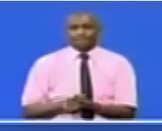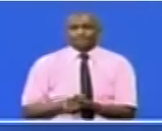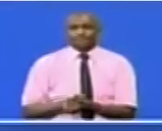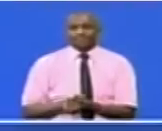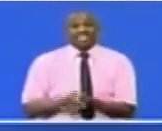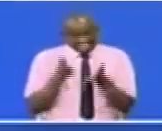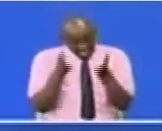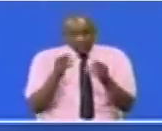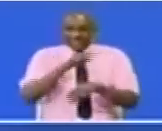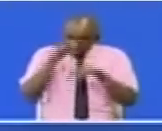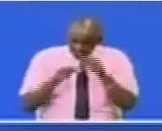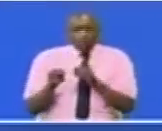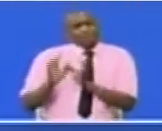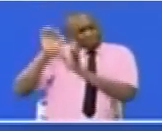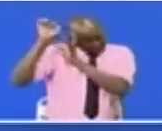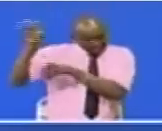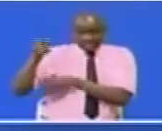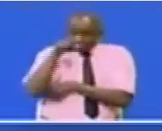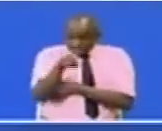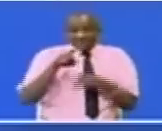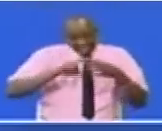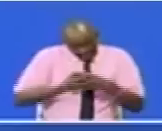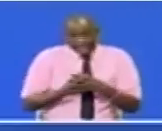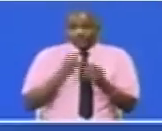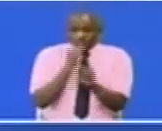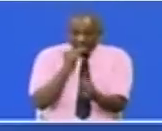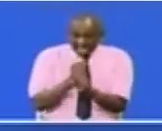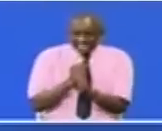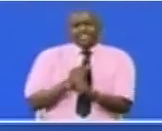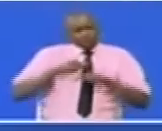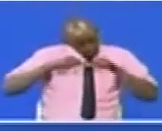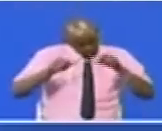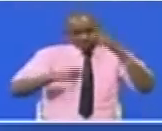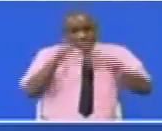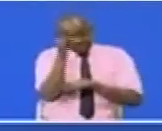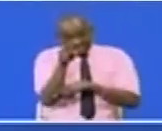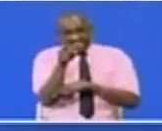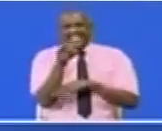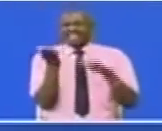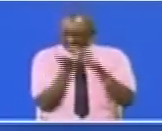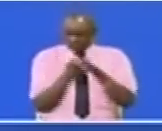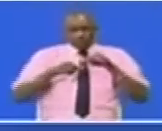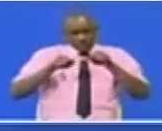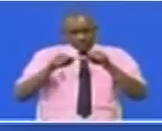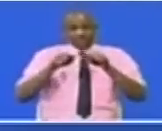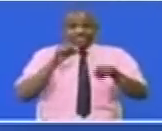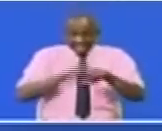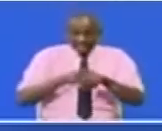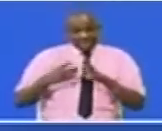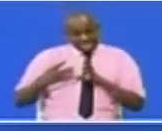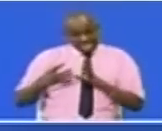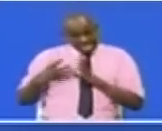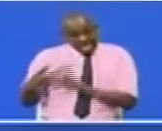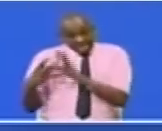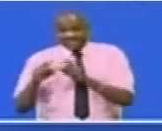Already the national basketball defending champions have begun their build-up to retaining the title for a record 8th time, while the rugby team seeks